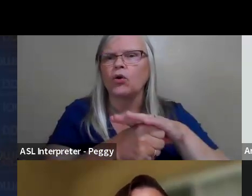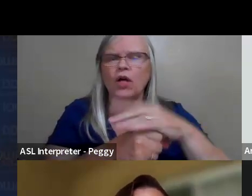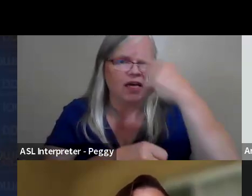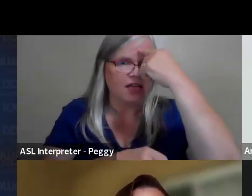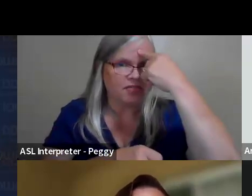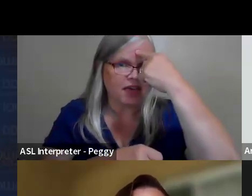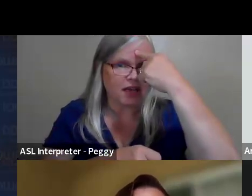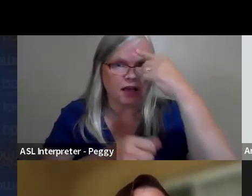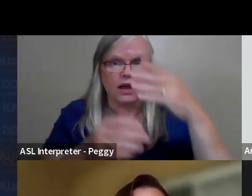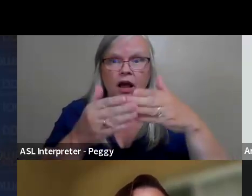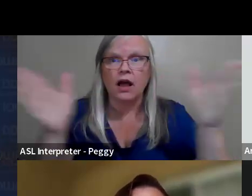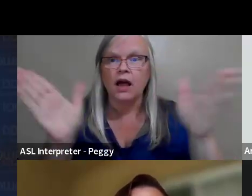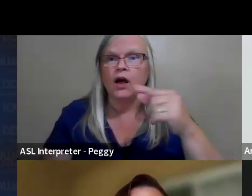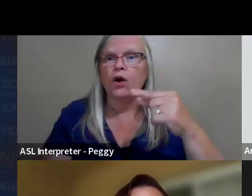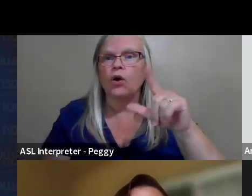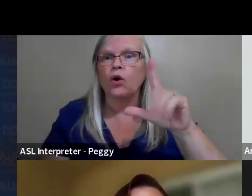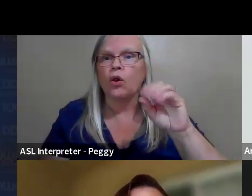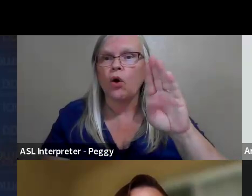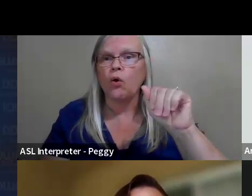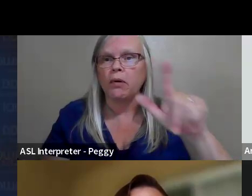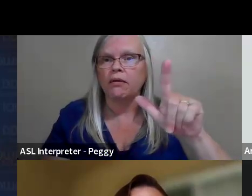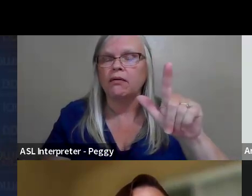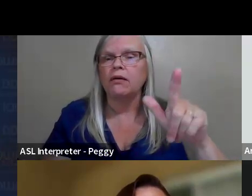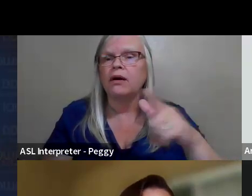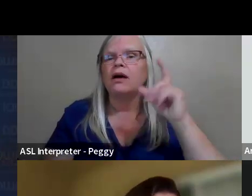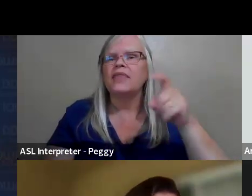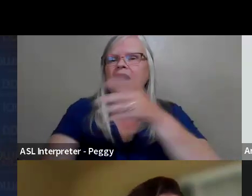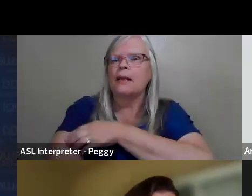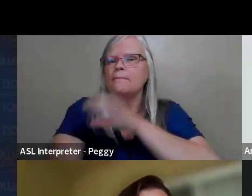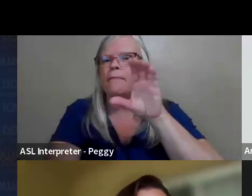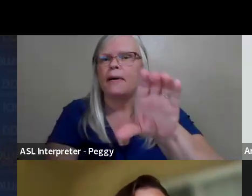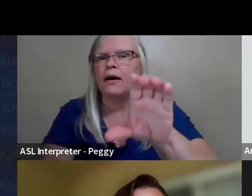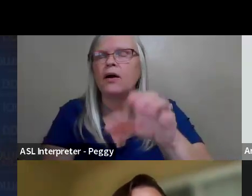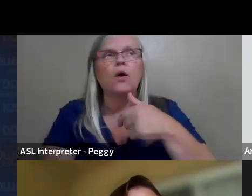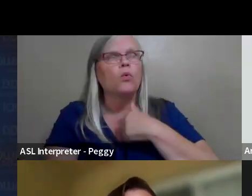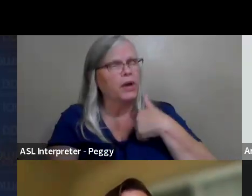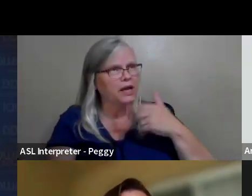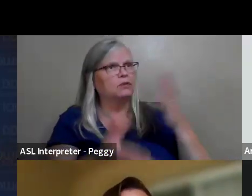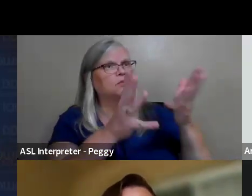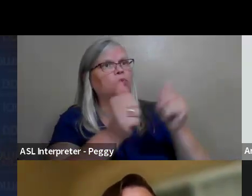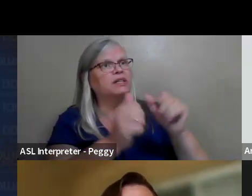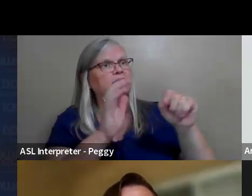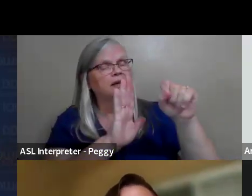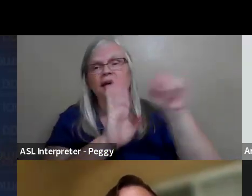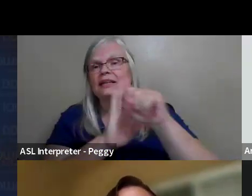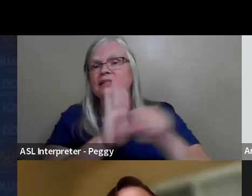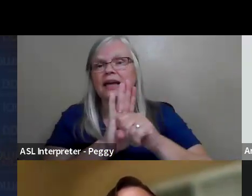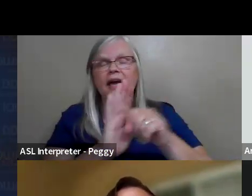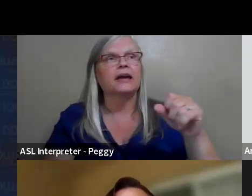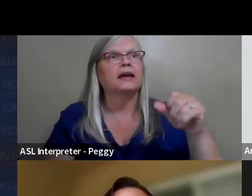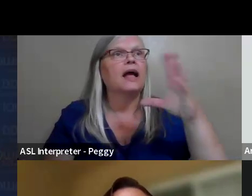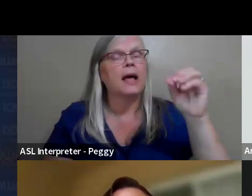get back to that empowerment thing where we can talk to our state legislatures, we can talk to our Medicaid